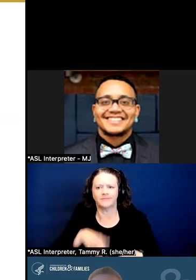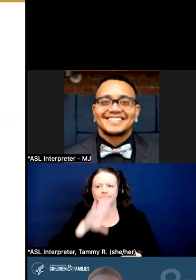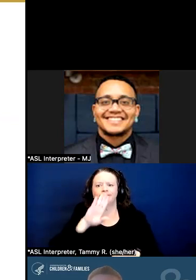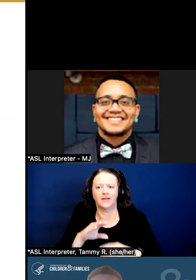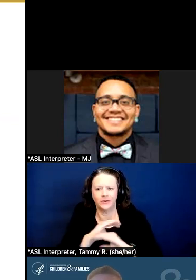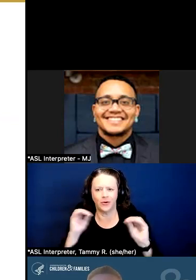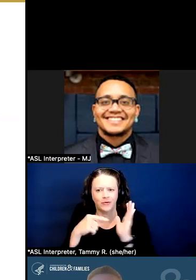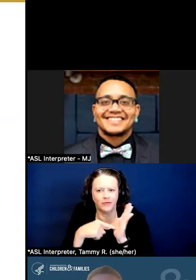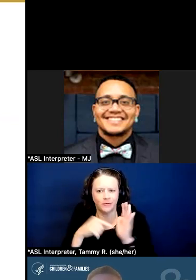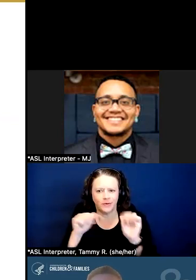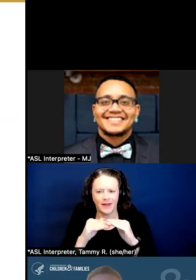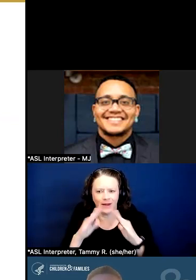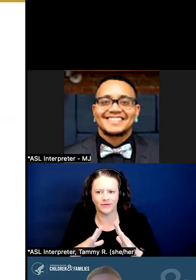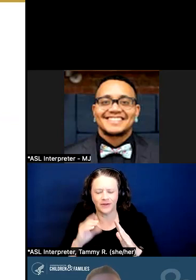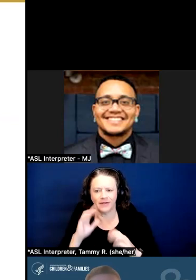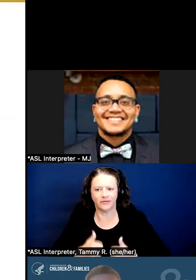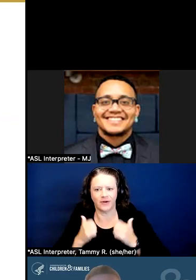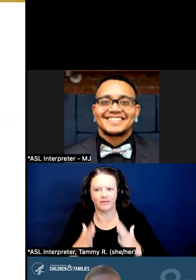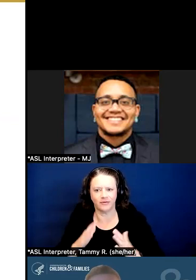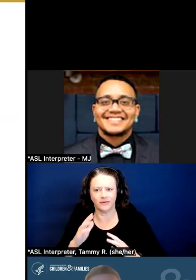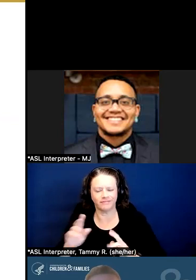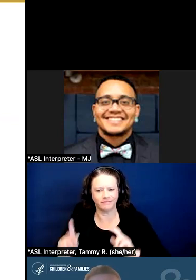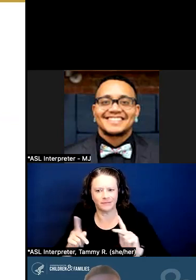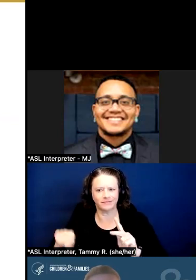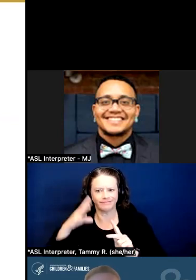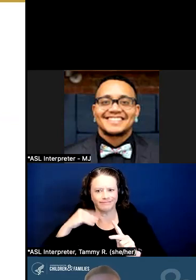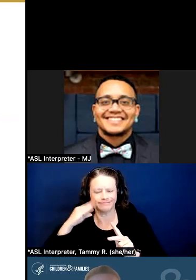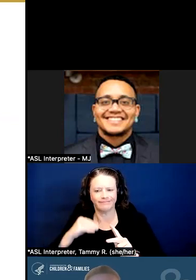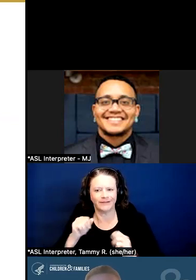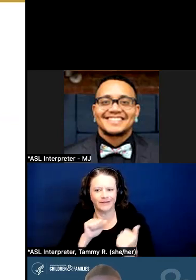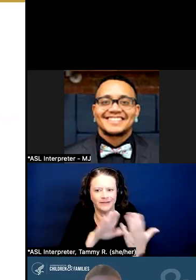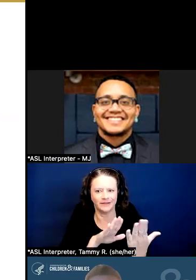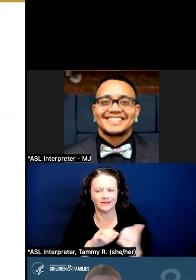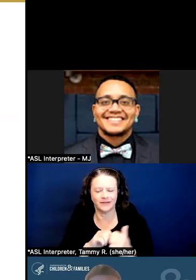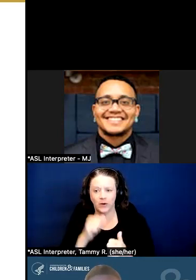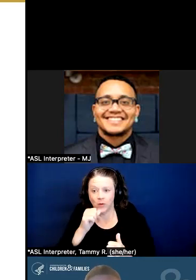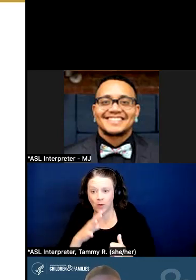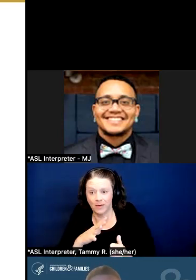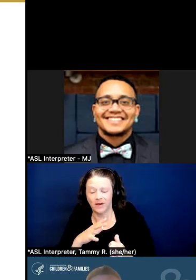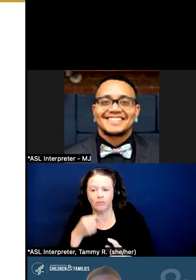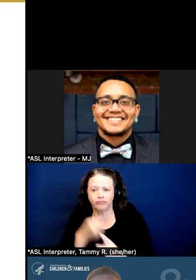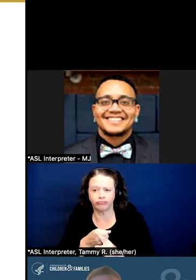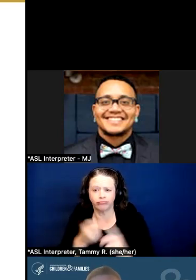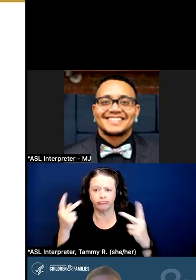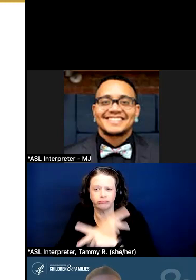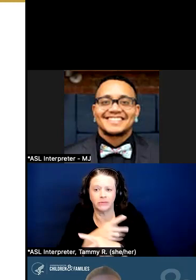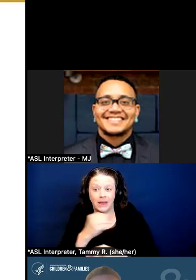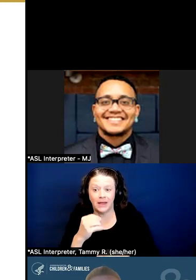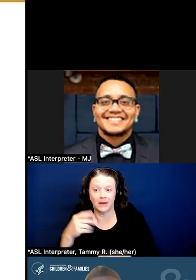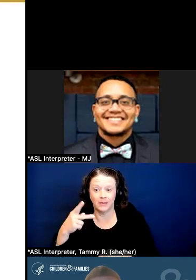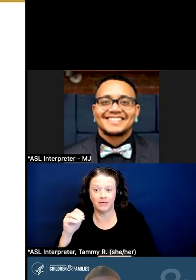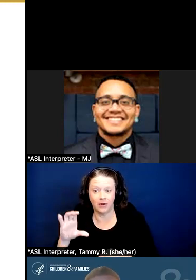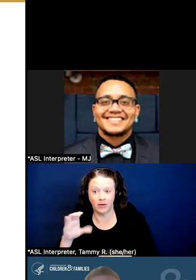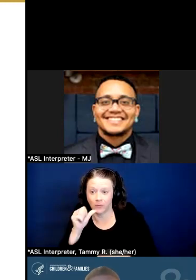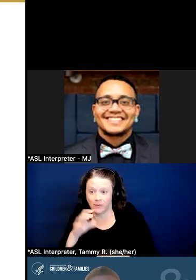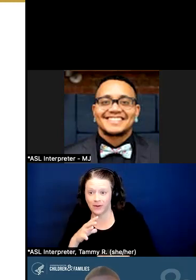we also know that these challenges and barriers disproportionately impact women, and more so women of color. In my previous role before